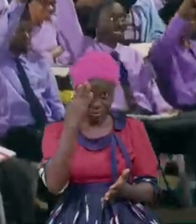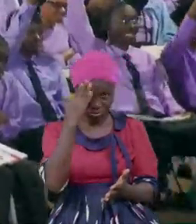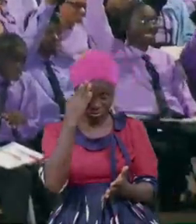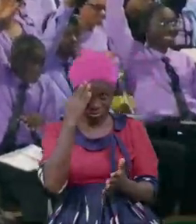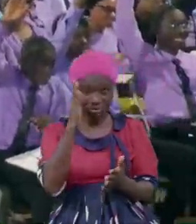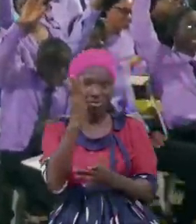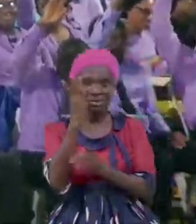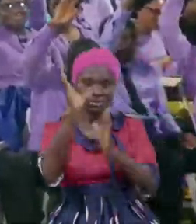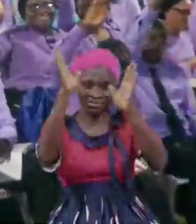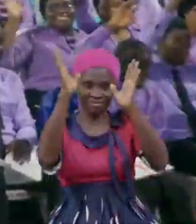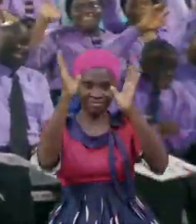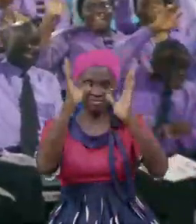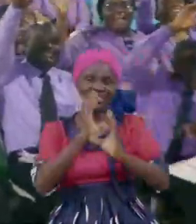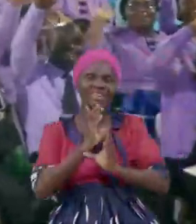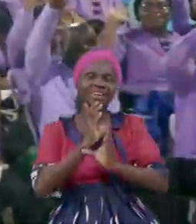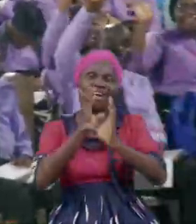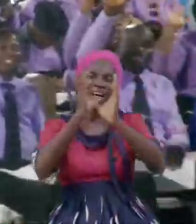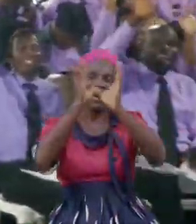Shout it aloud.